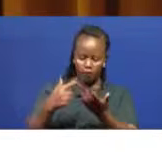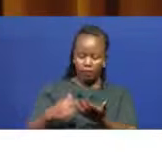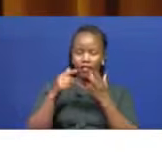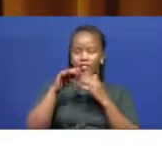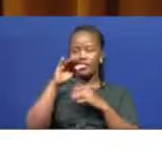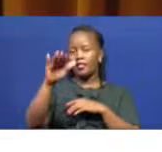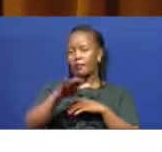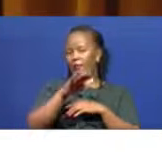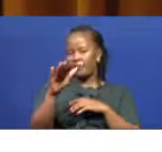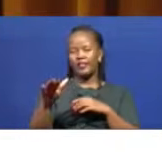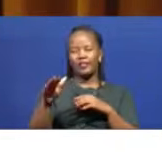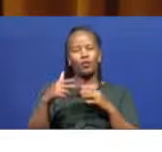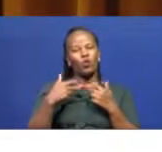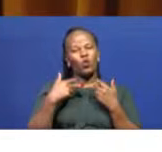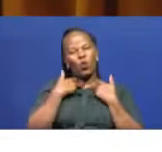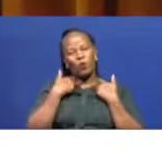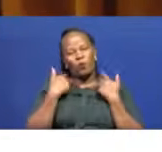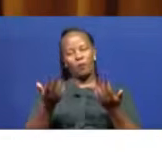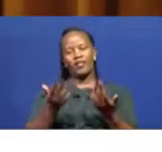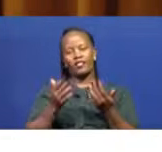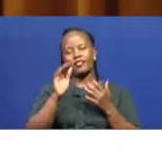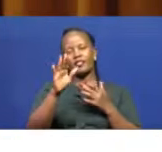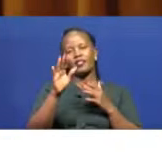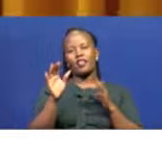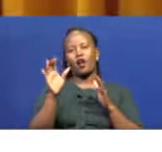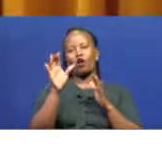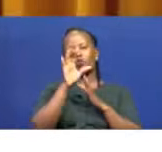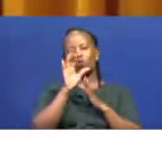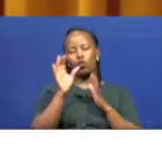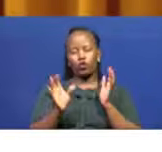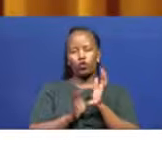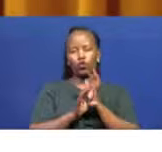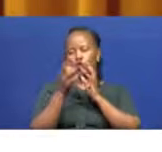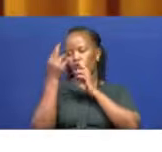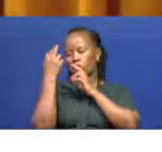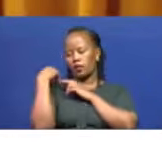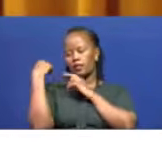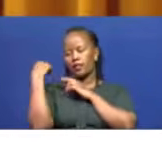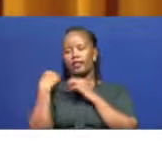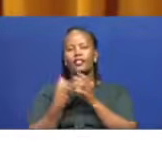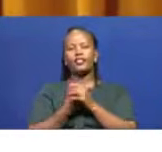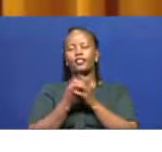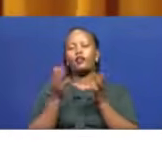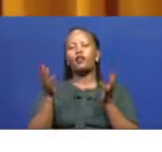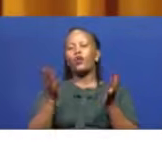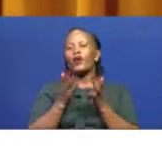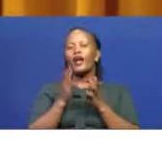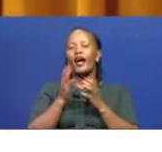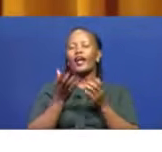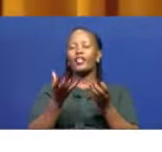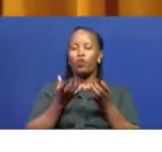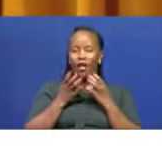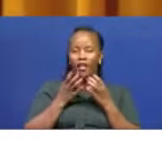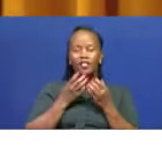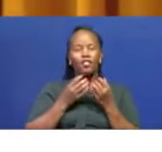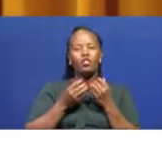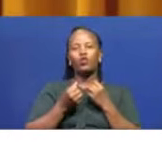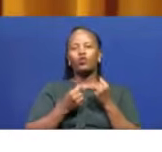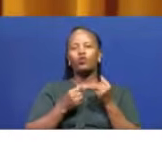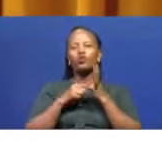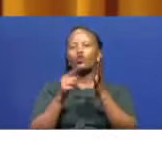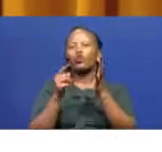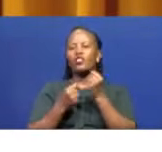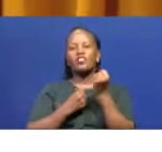thereby compromising their constitutional obligation to act as neutral and impartial arbiters during